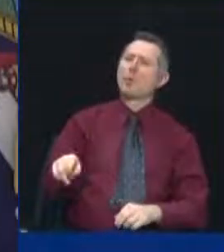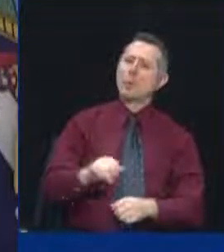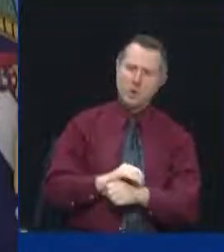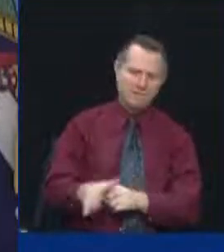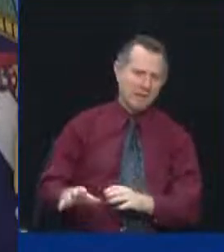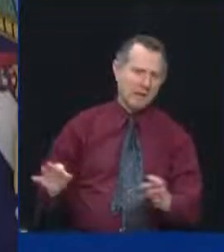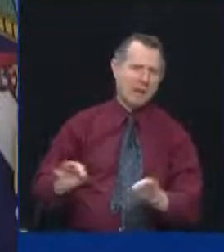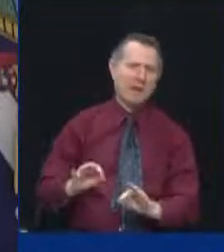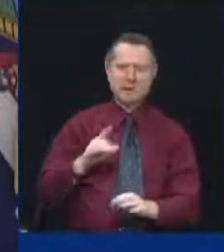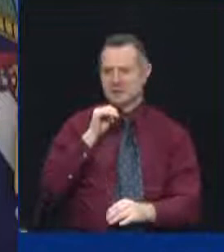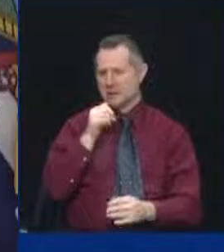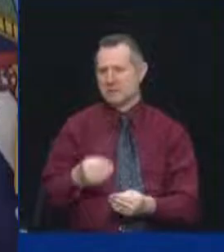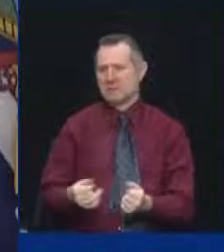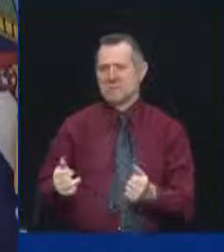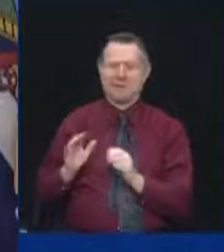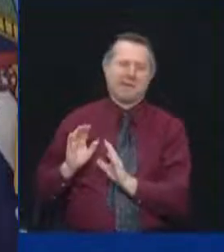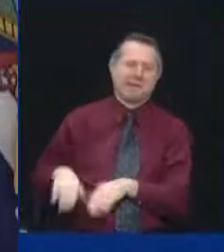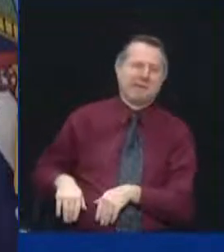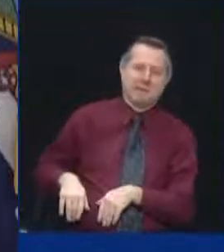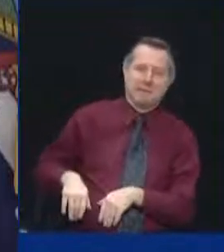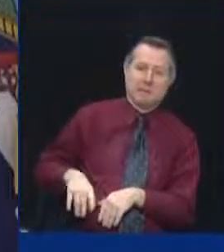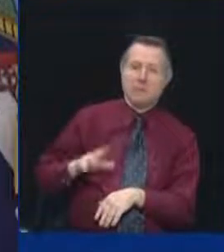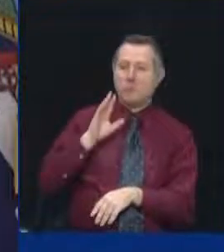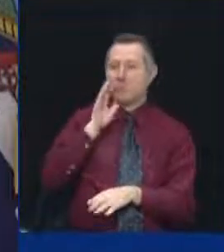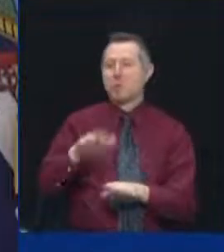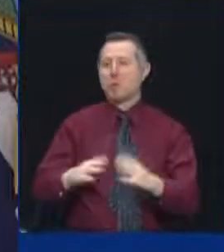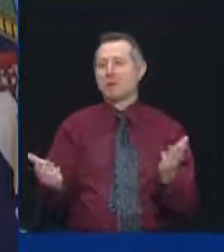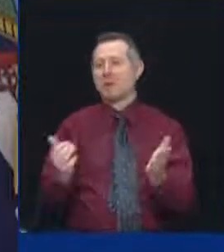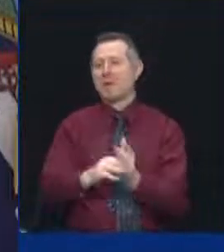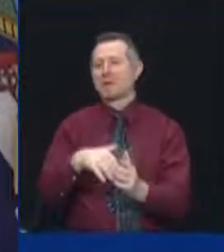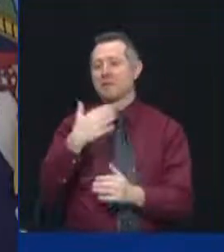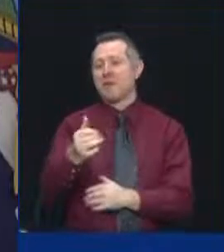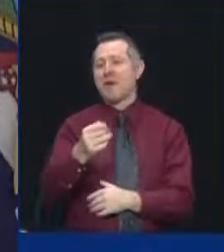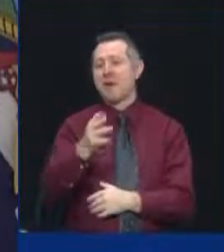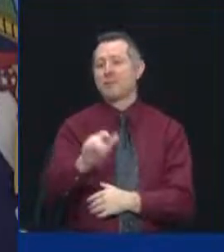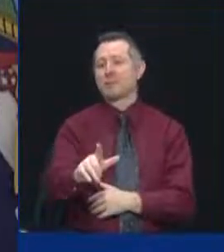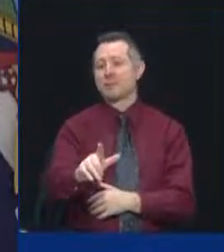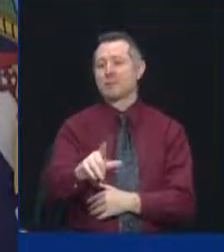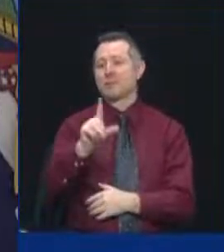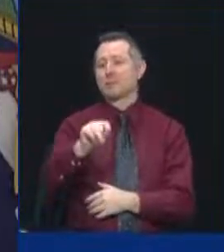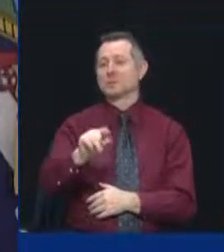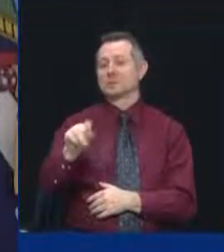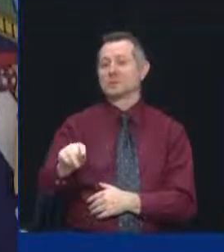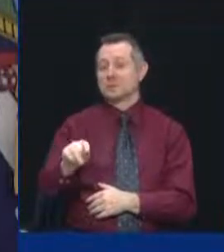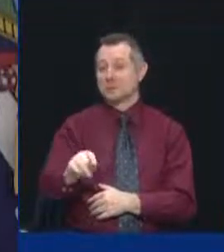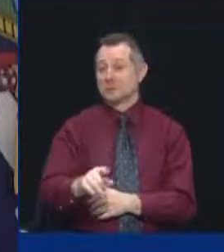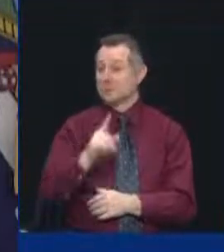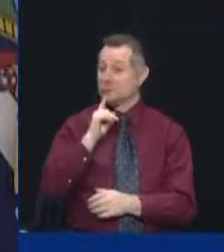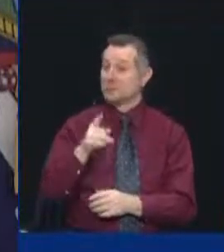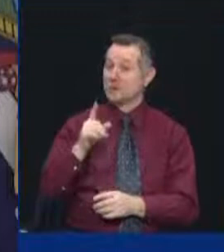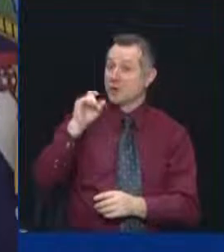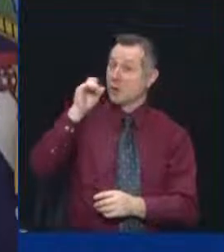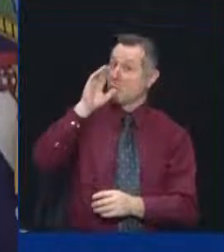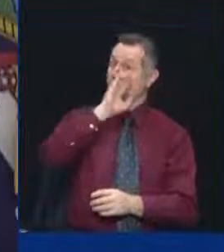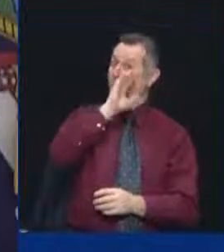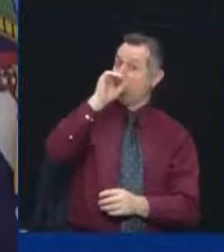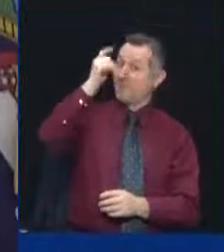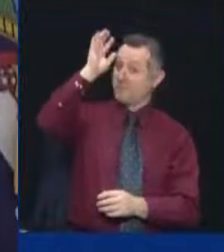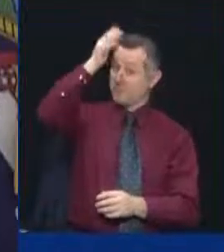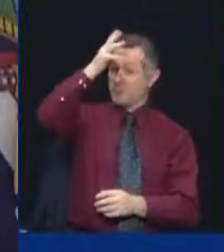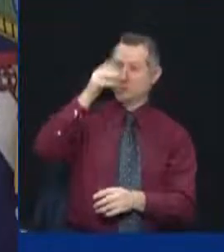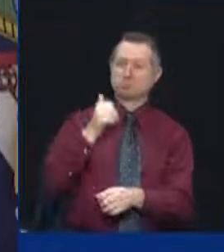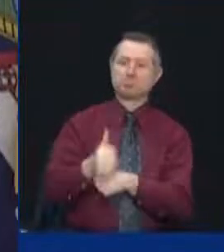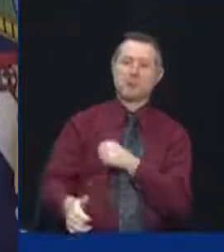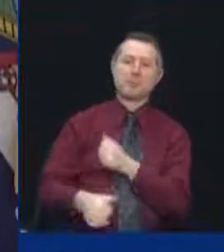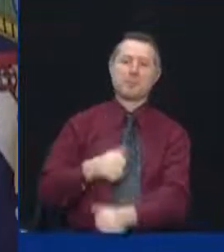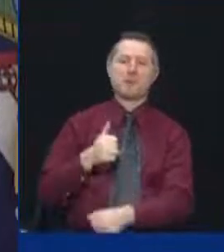go away, we were going to reopen by April. He wanted to blame the Democratic governors for COVID. He